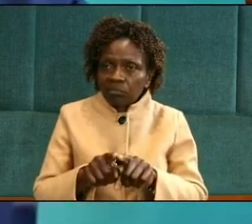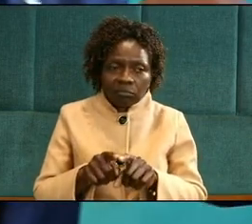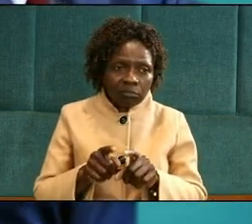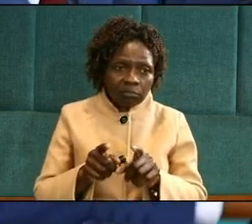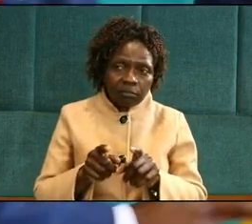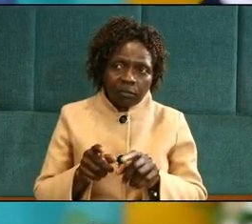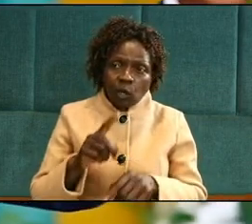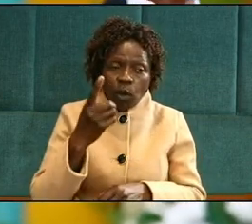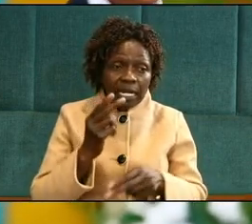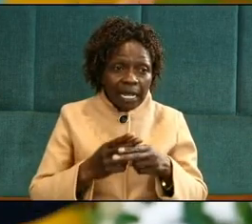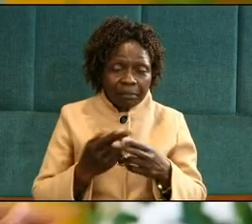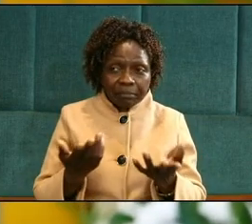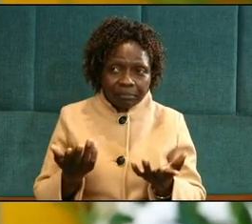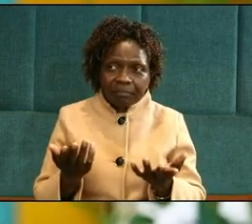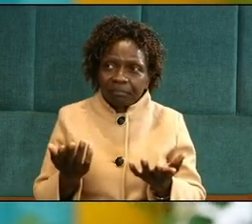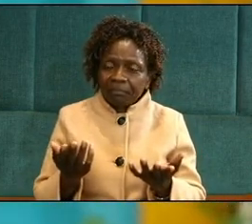Come on. In one what?